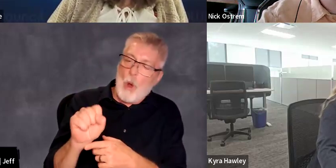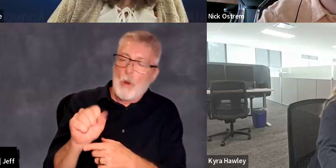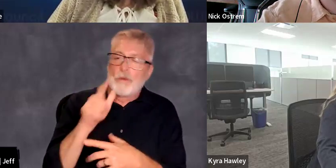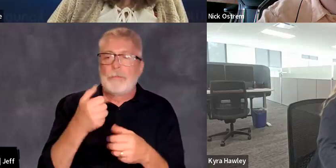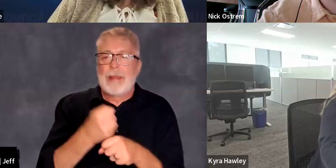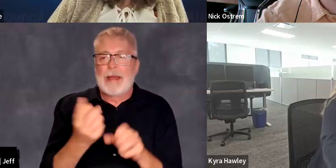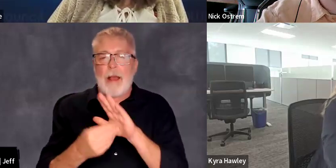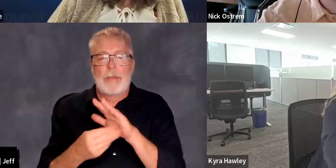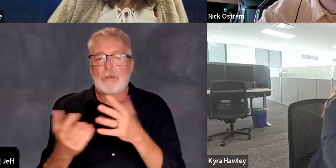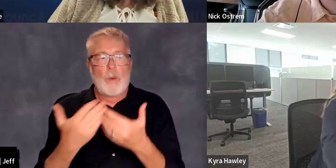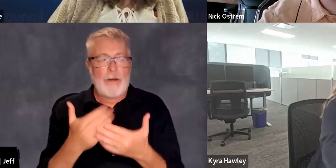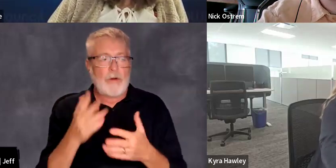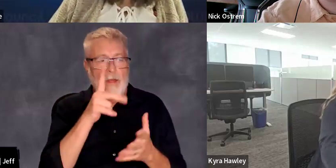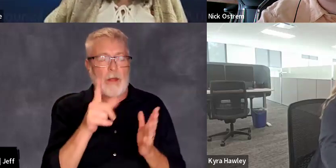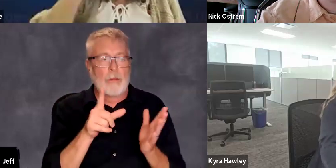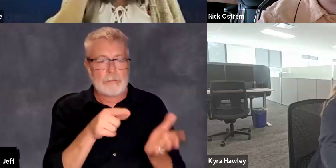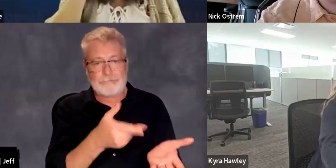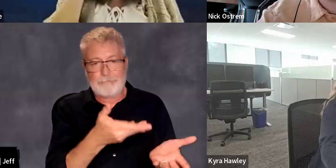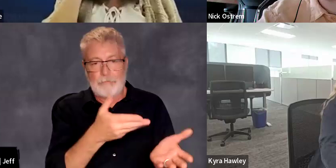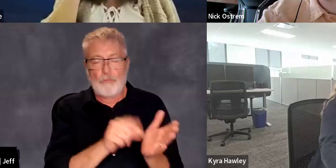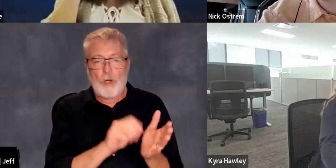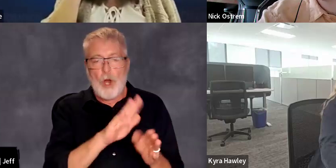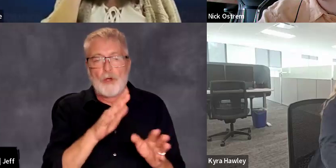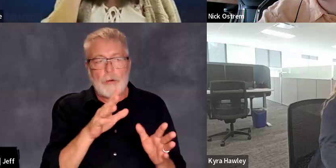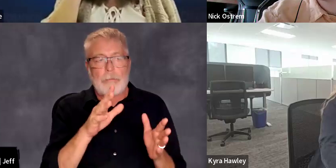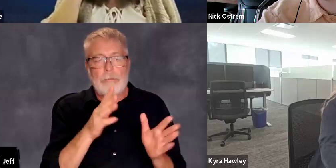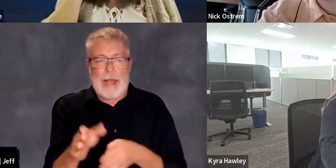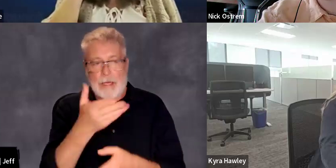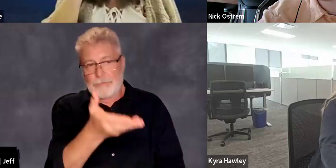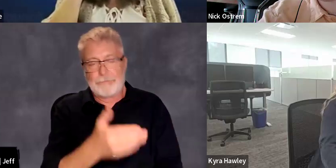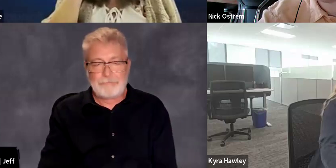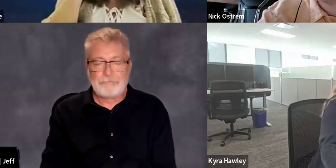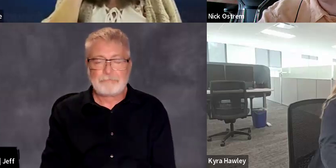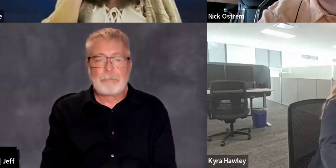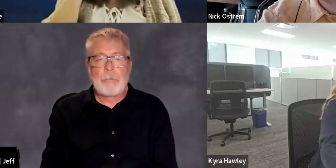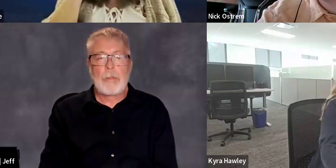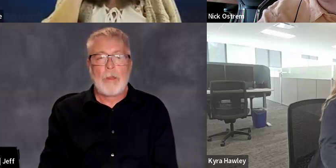there. That'll print directly on the page in your plan.